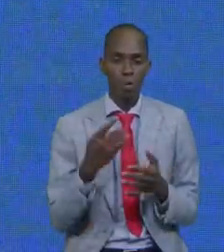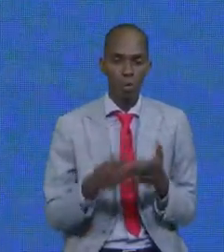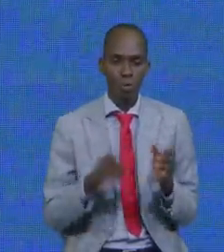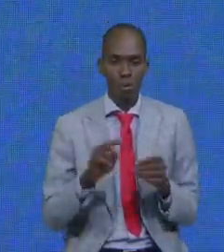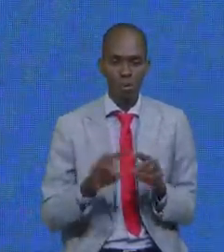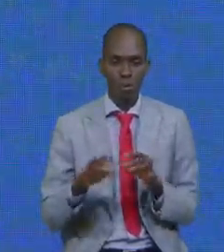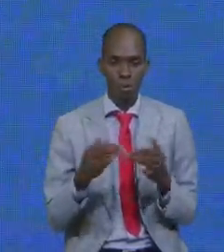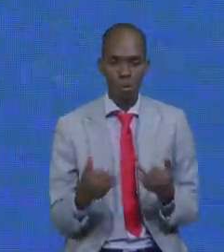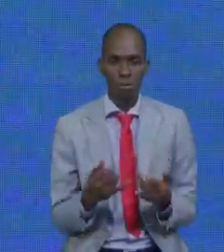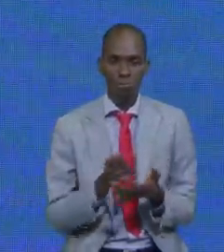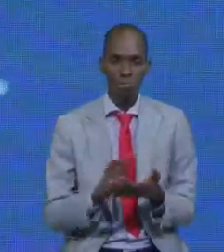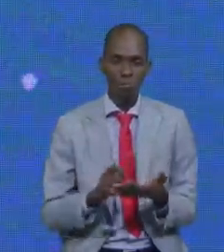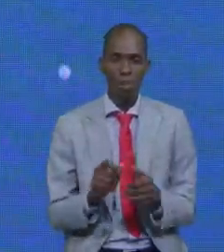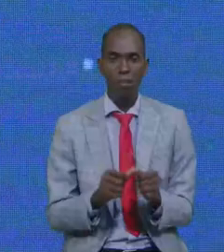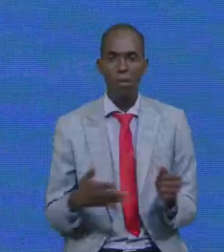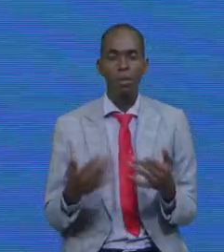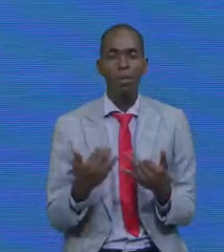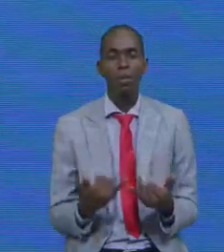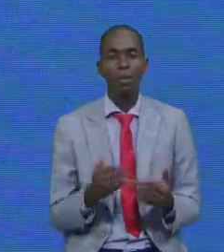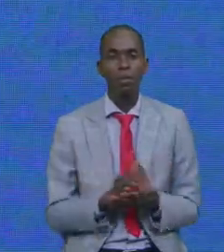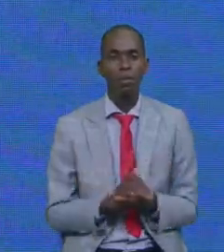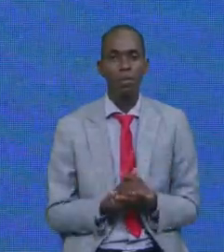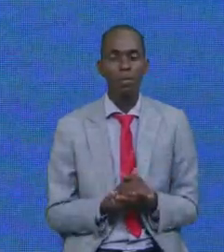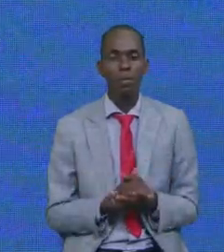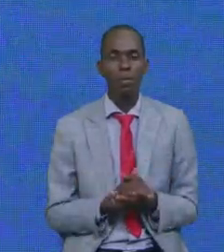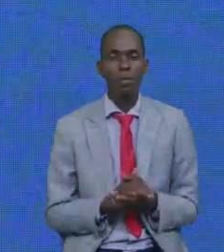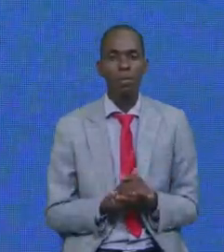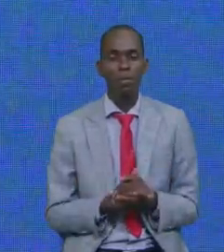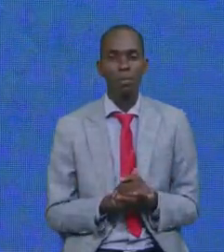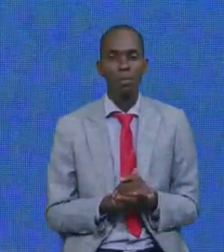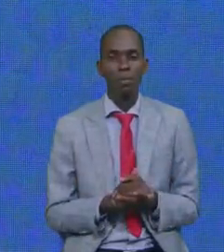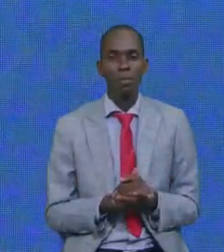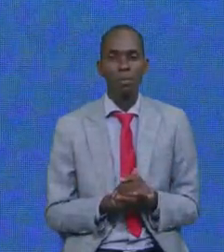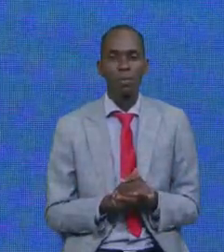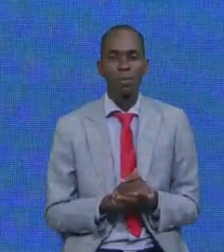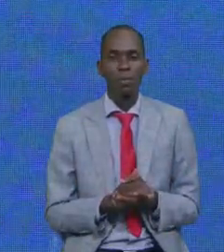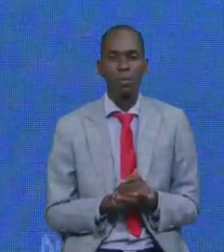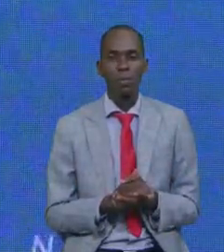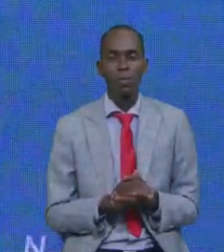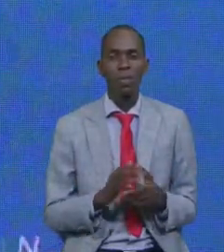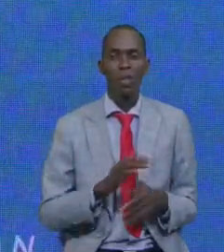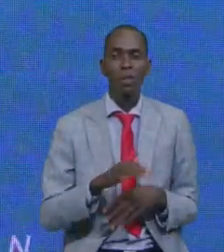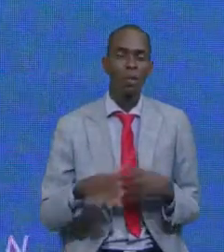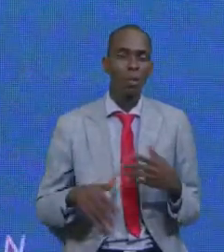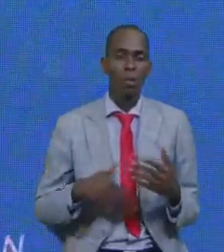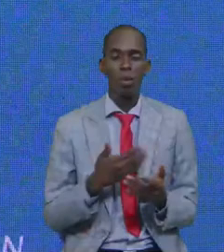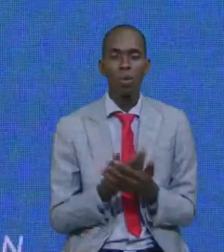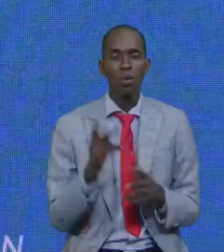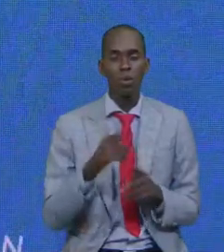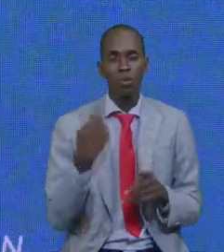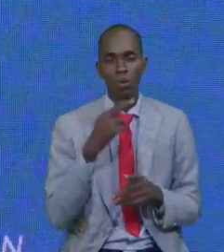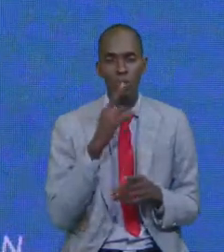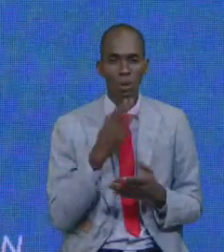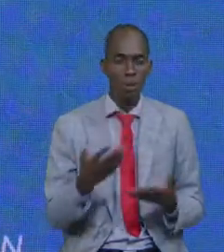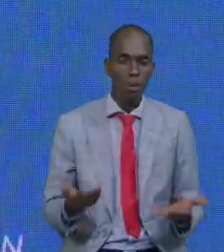now. And all who are present here in the Alpha location and in all the other locations where we are